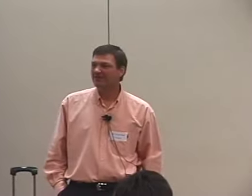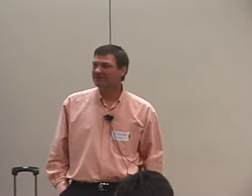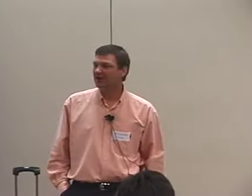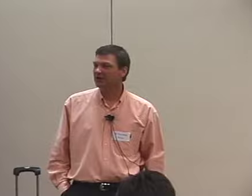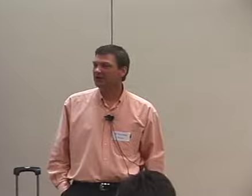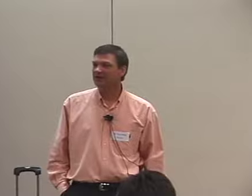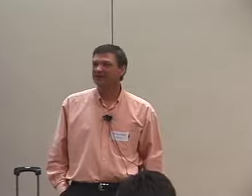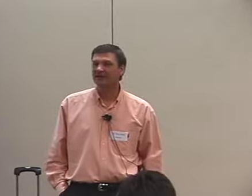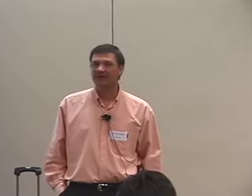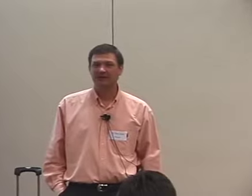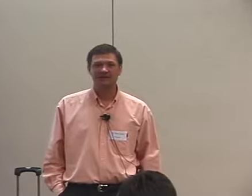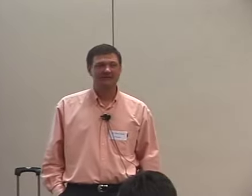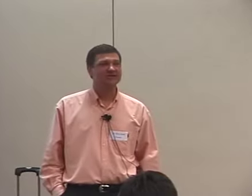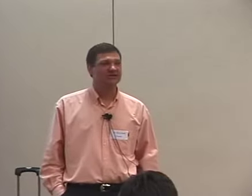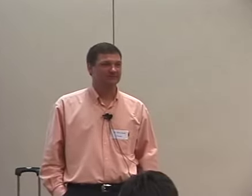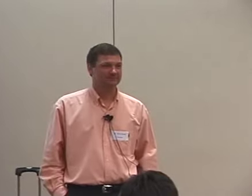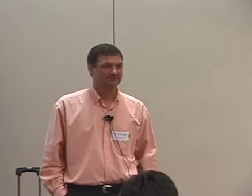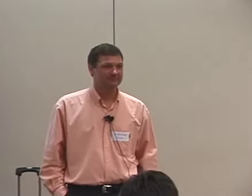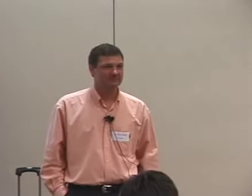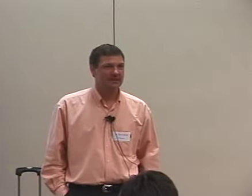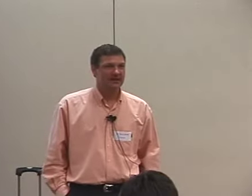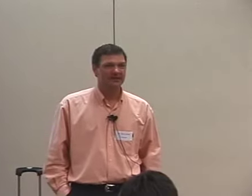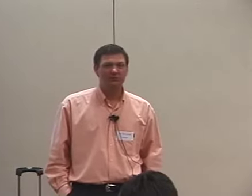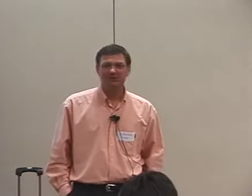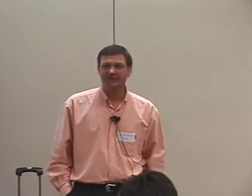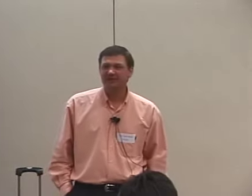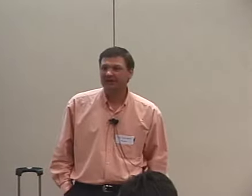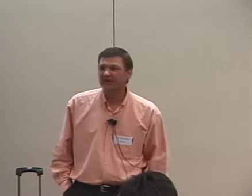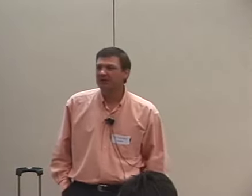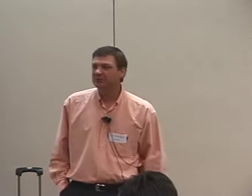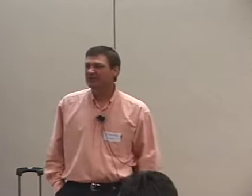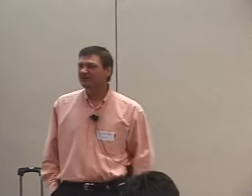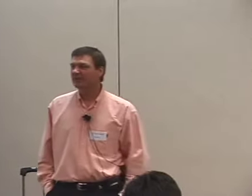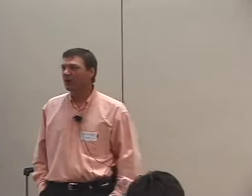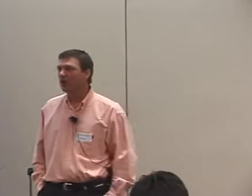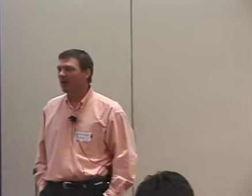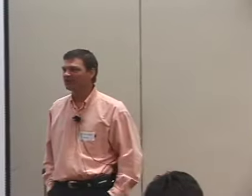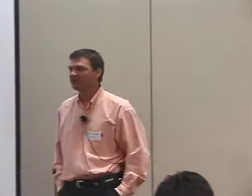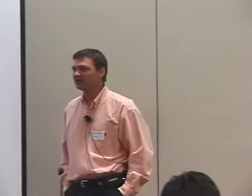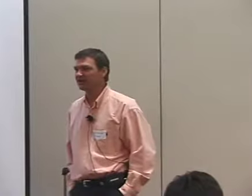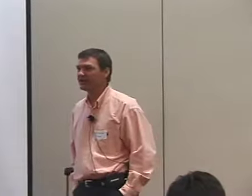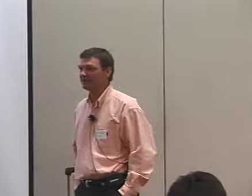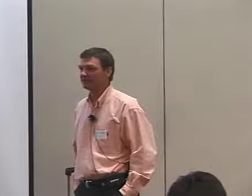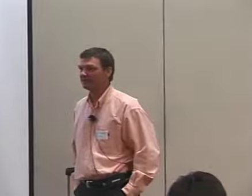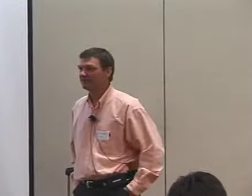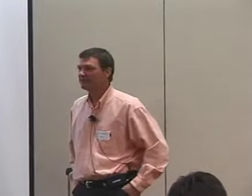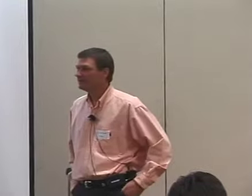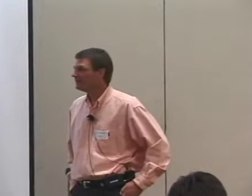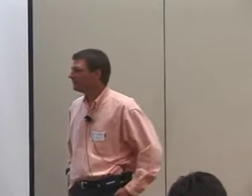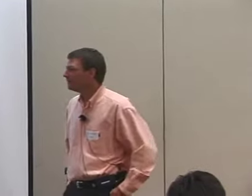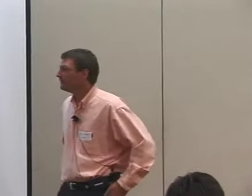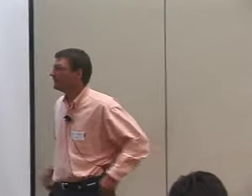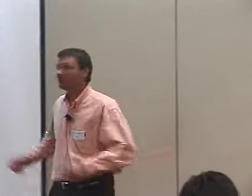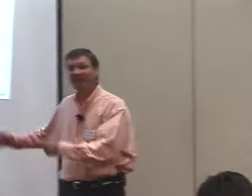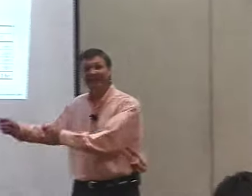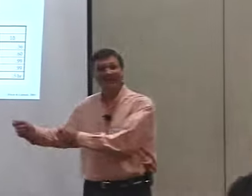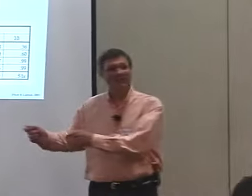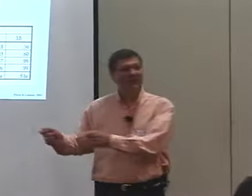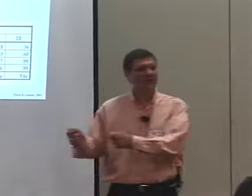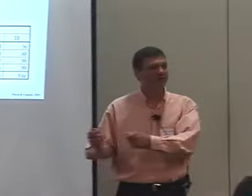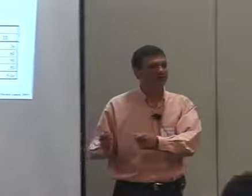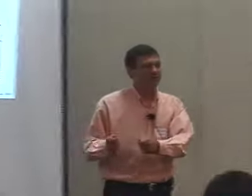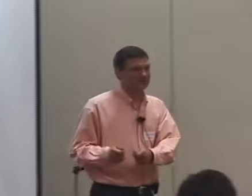you have a child who needs a lot of attention. And you will say to me, please go watch this kid. They